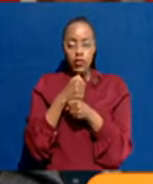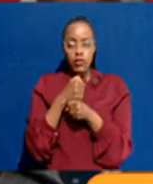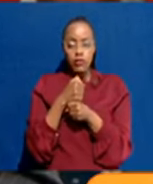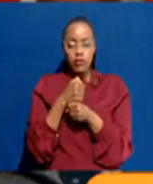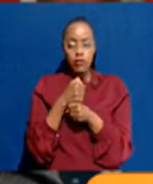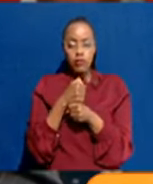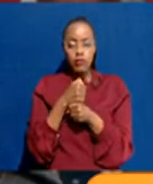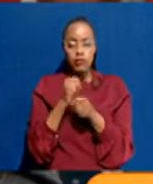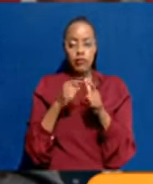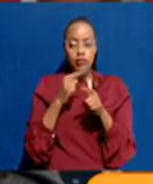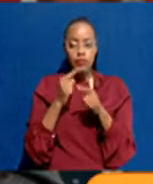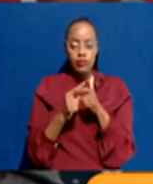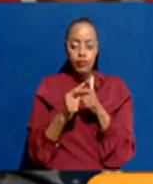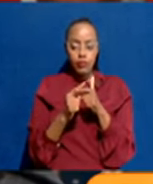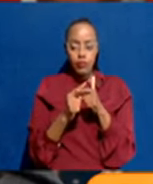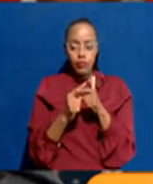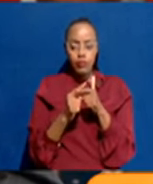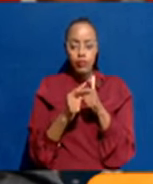Then